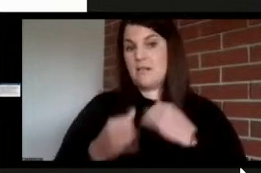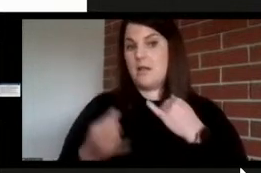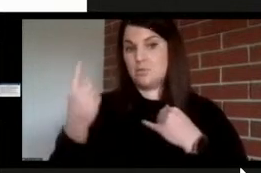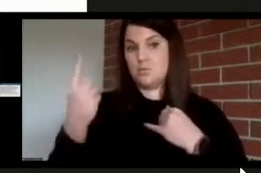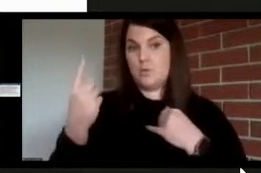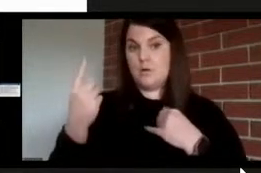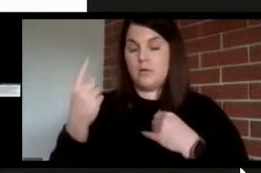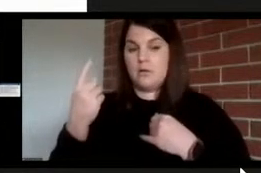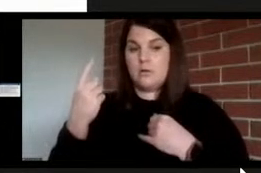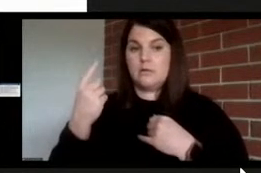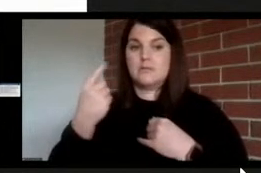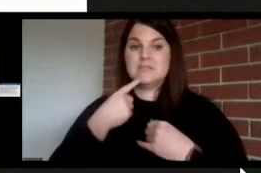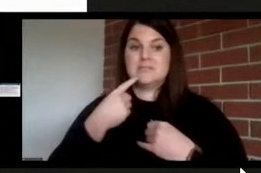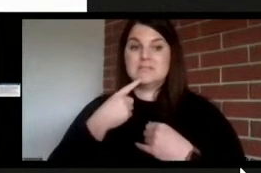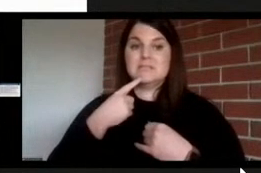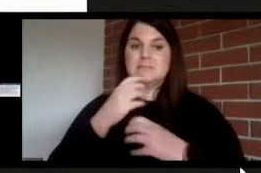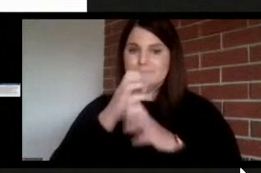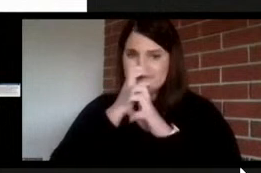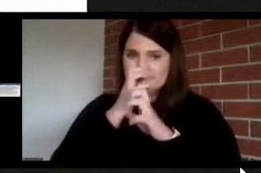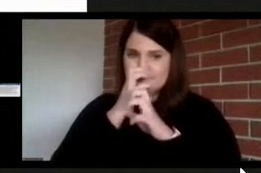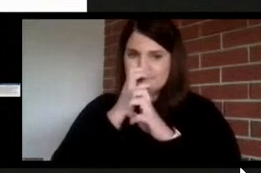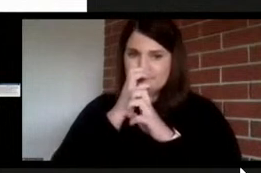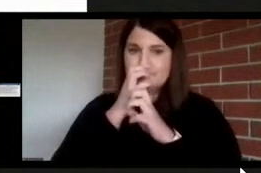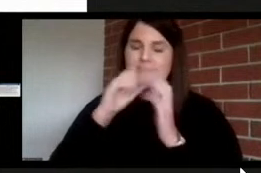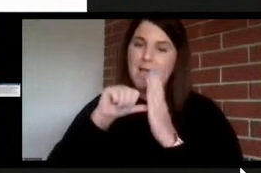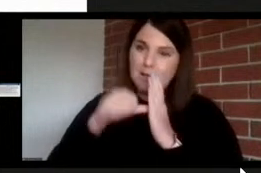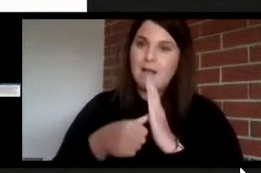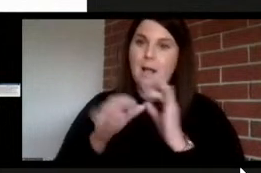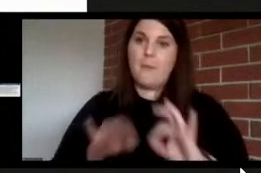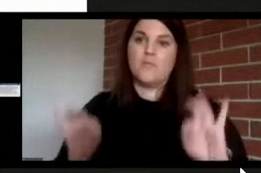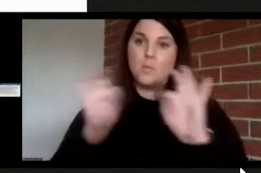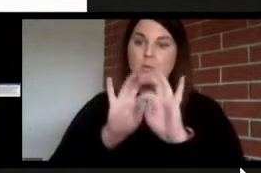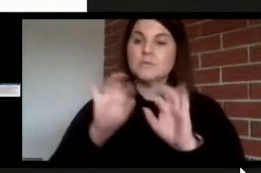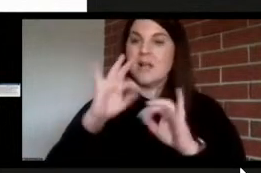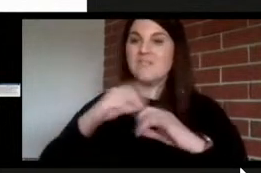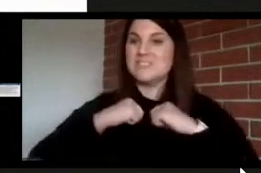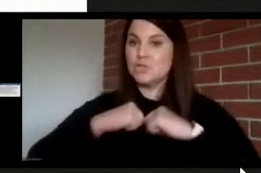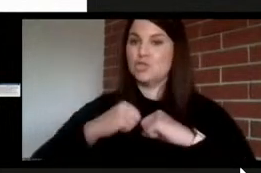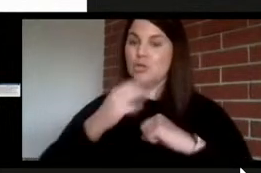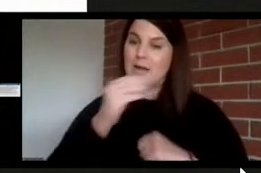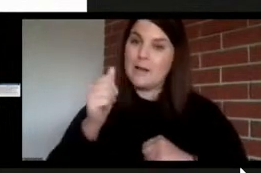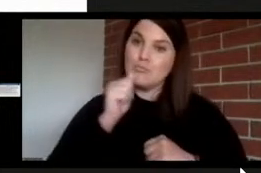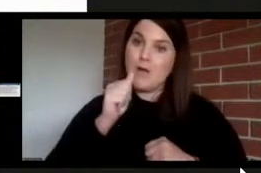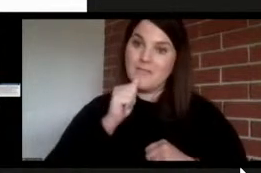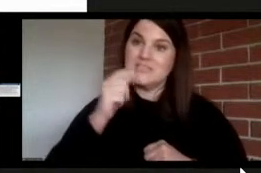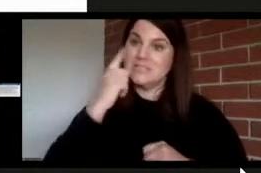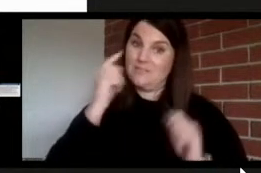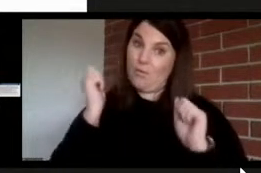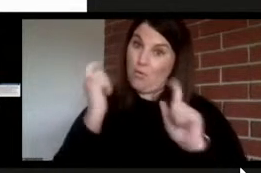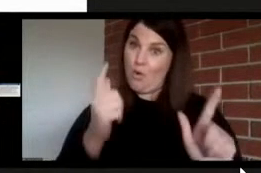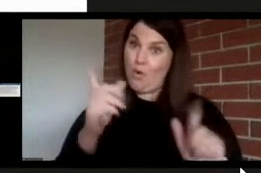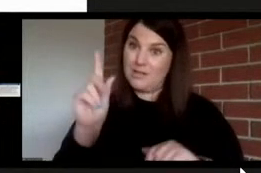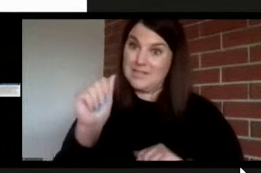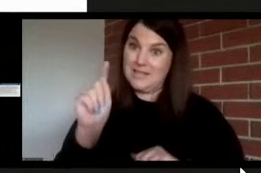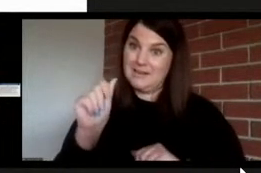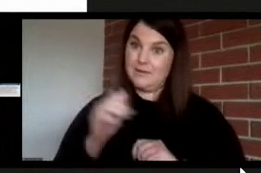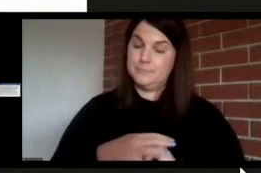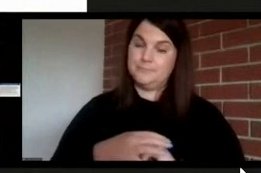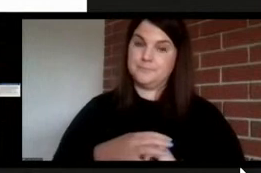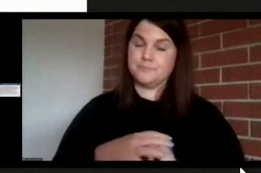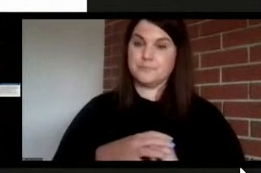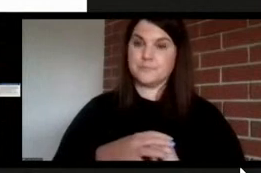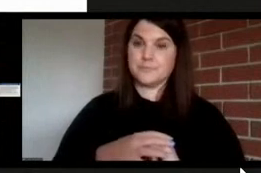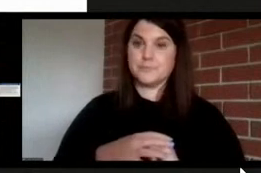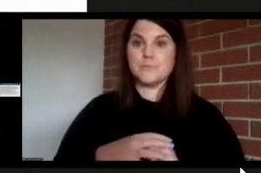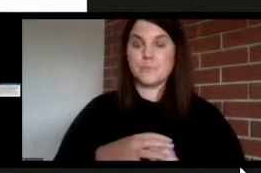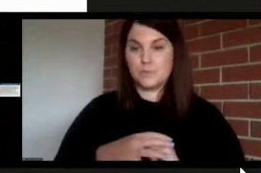this problem statement, really emphasizing the importance of security and privacy for all data. So